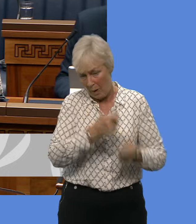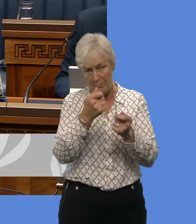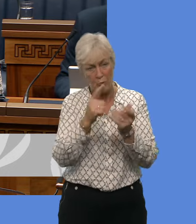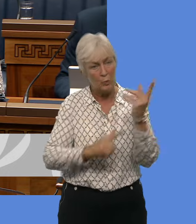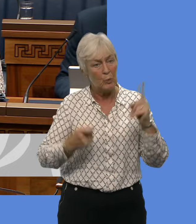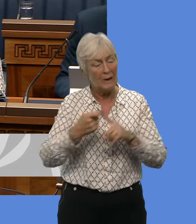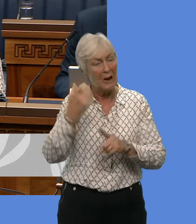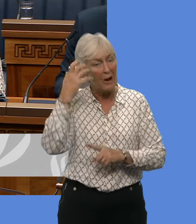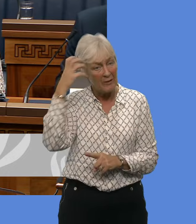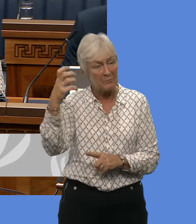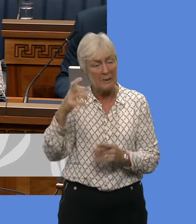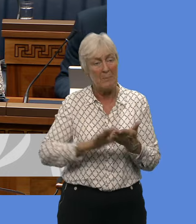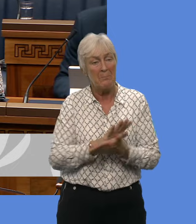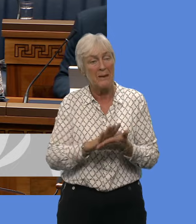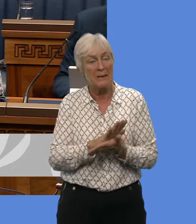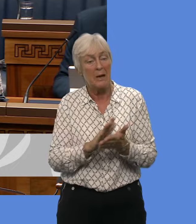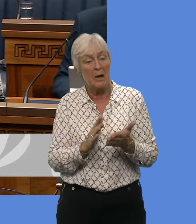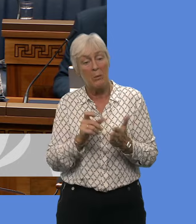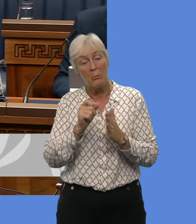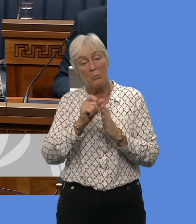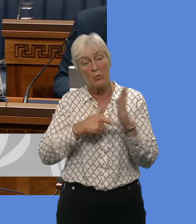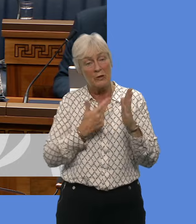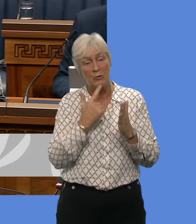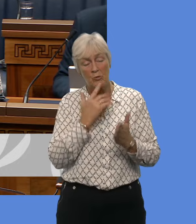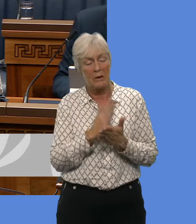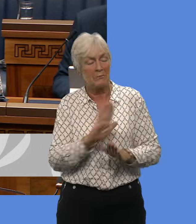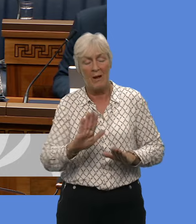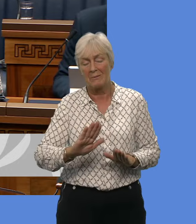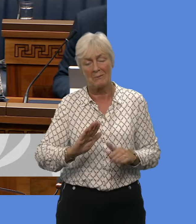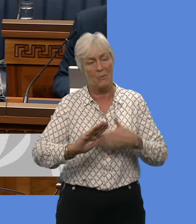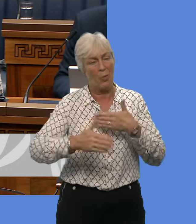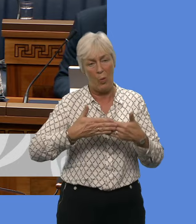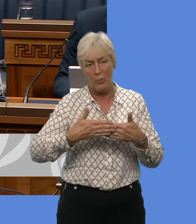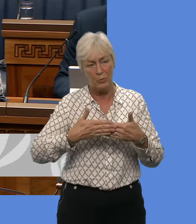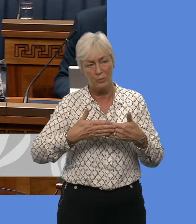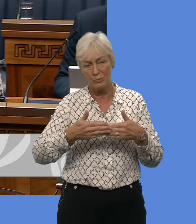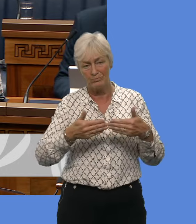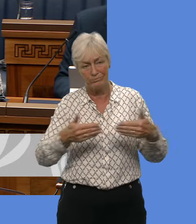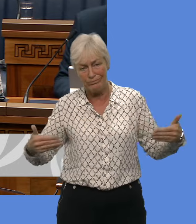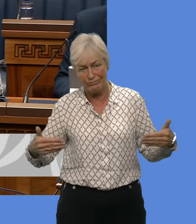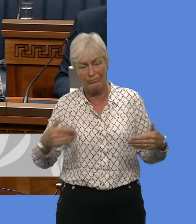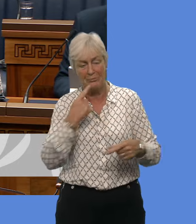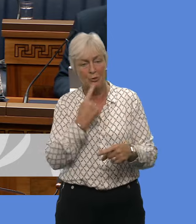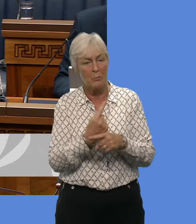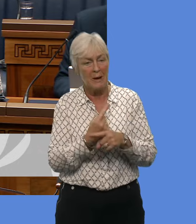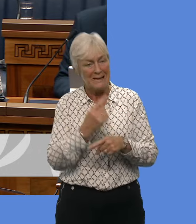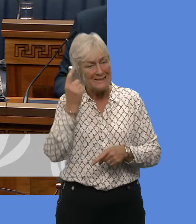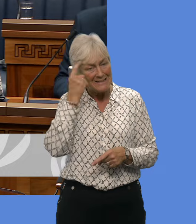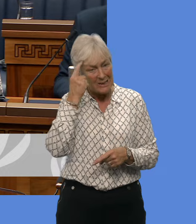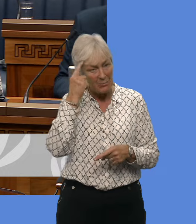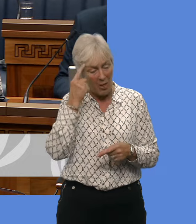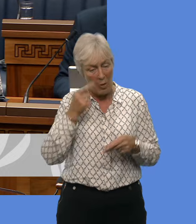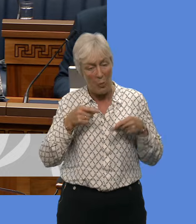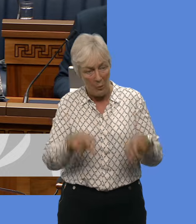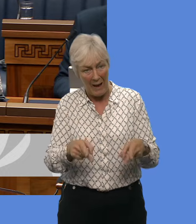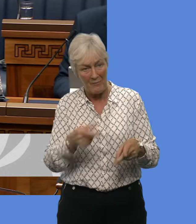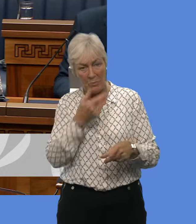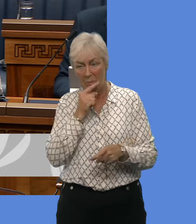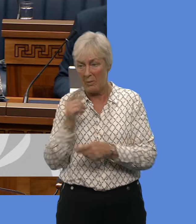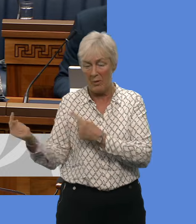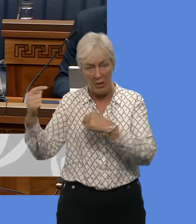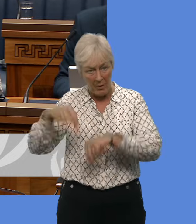government, that in terms of an approach, it was never about closed borders entirely. It is about a sensible approach to migration